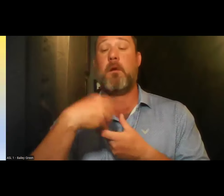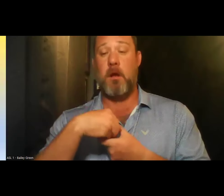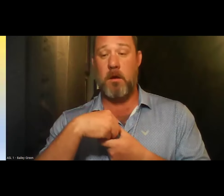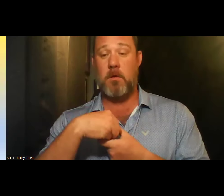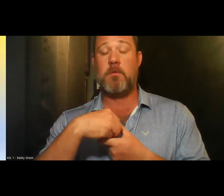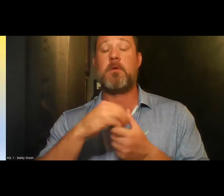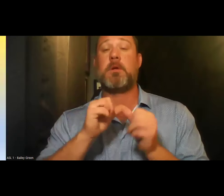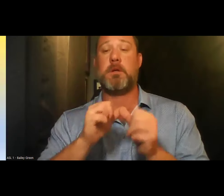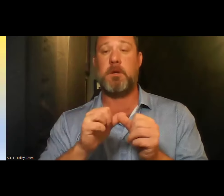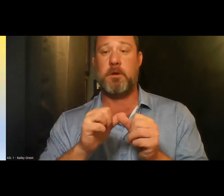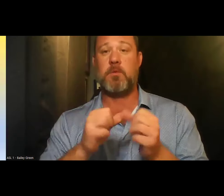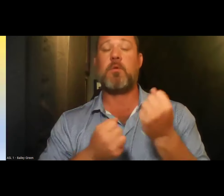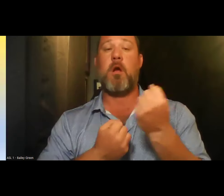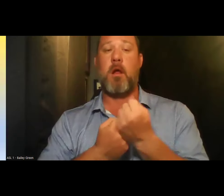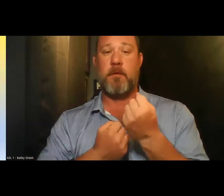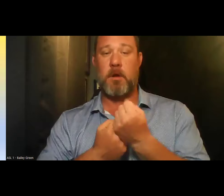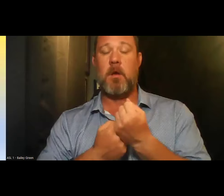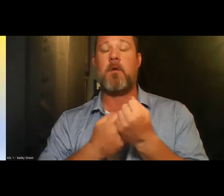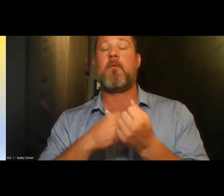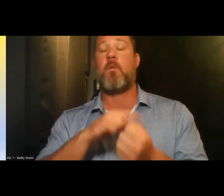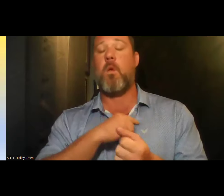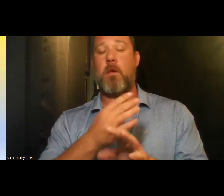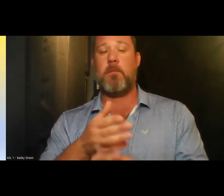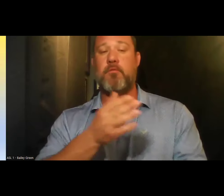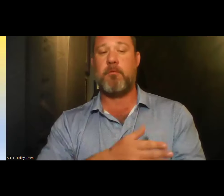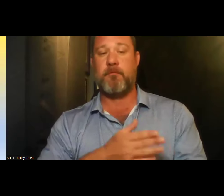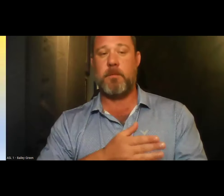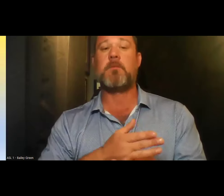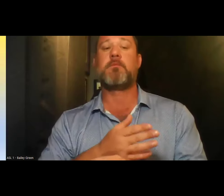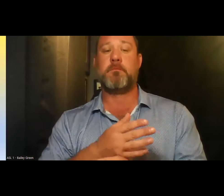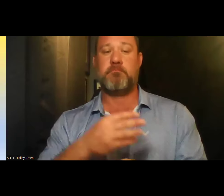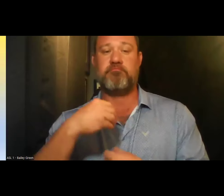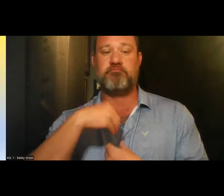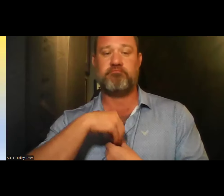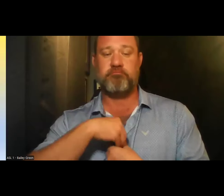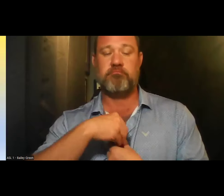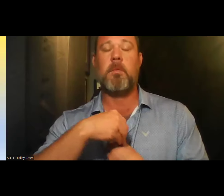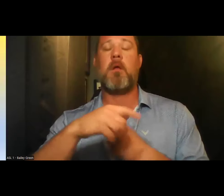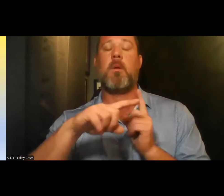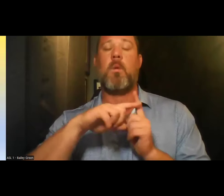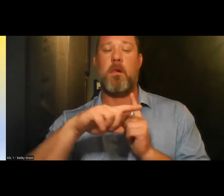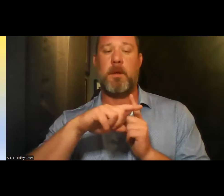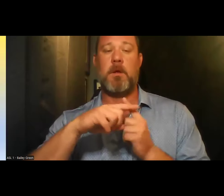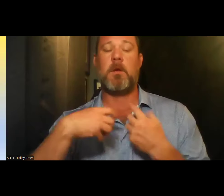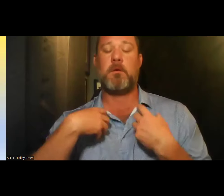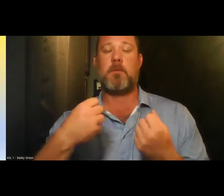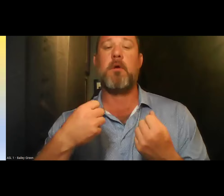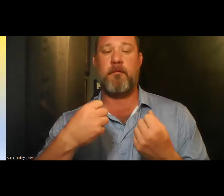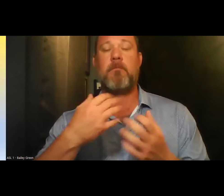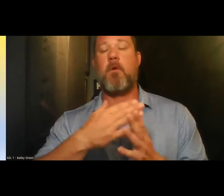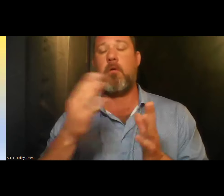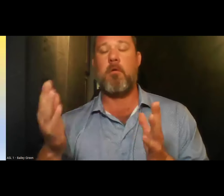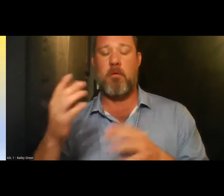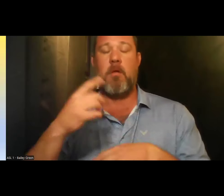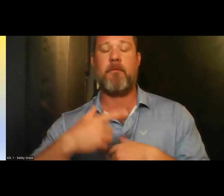to advocate for quality improvements that truly support dignity and well-being at every stage of life. We